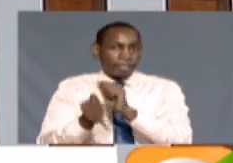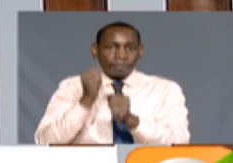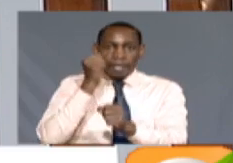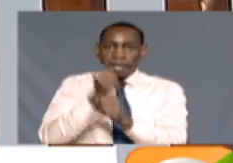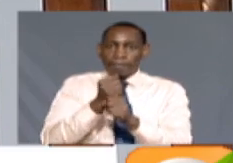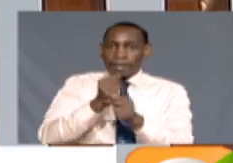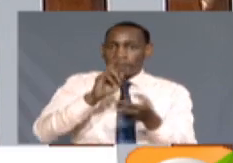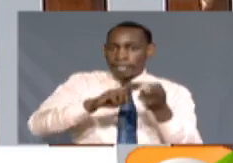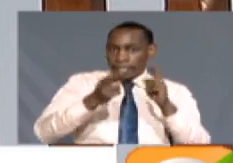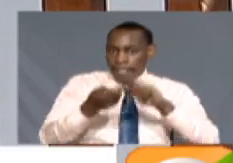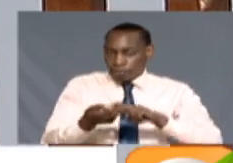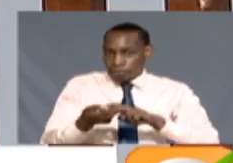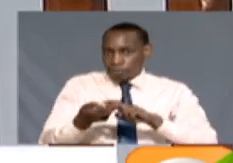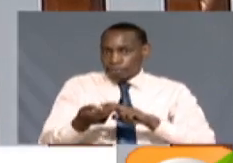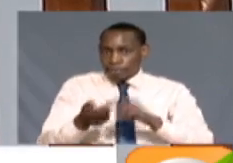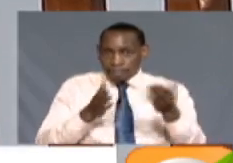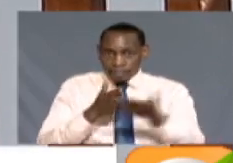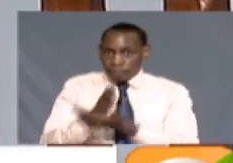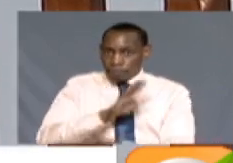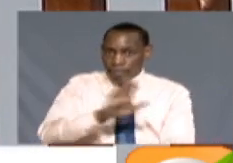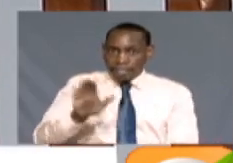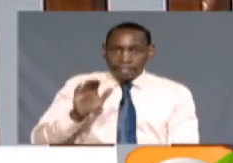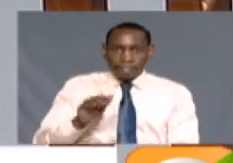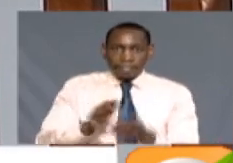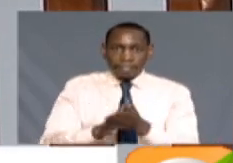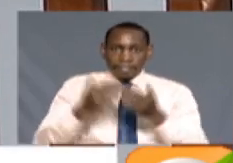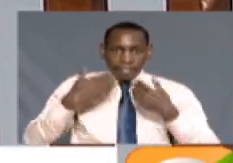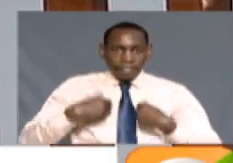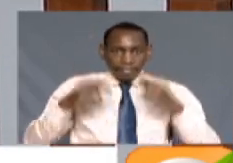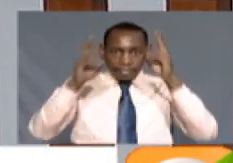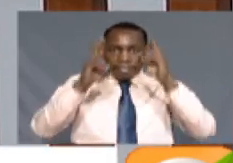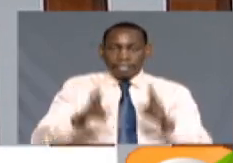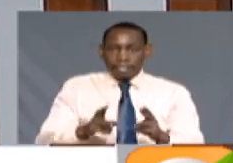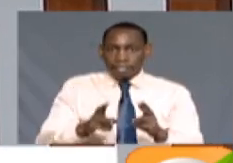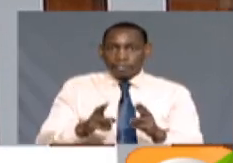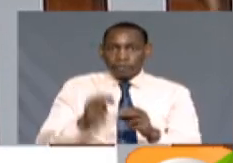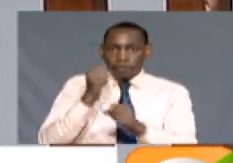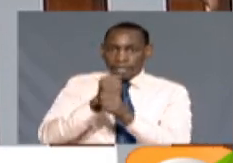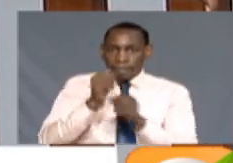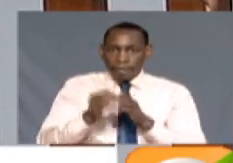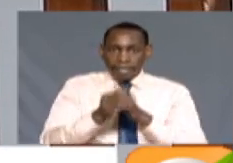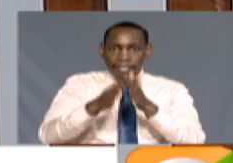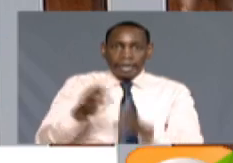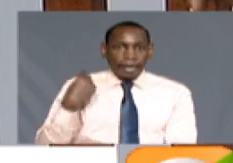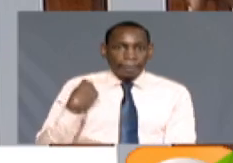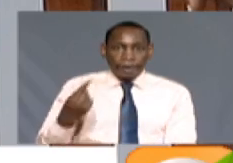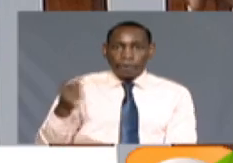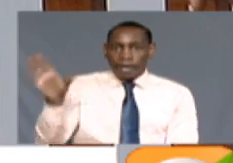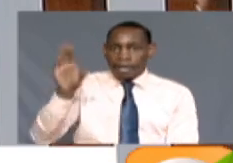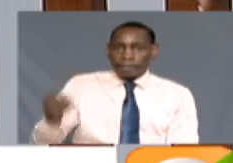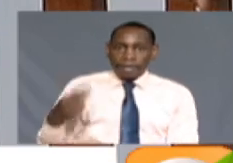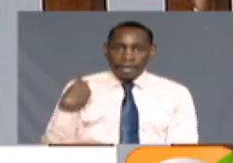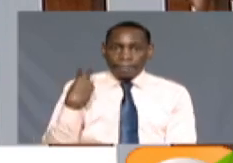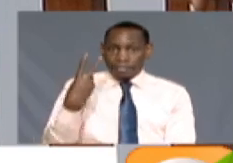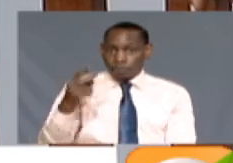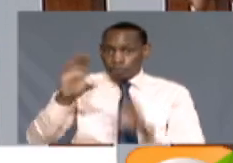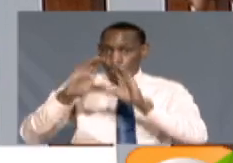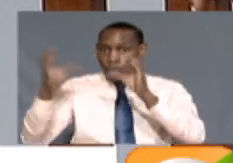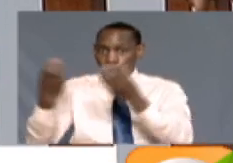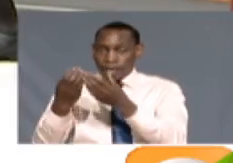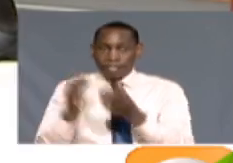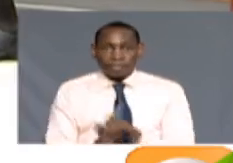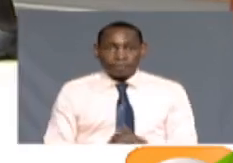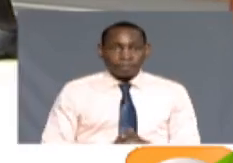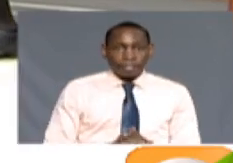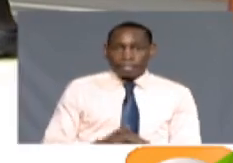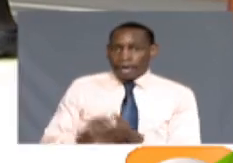legislation, and through that I've become an international labor leader. I'm number one in Africa, number two in the world. And in